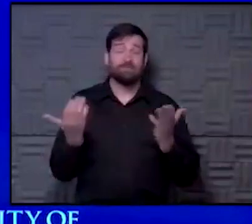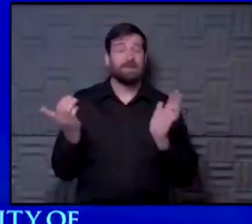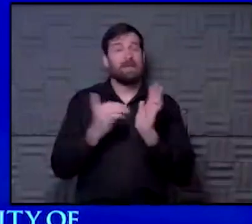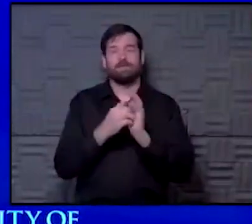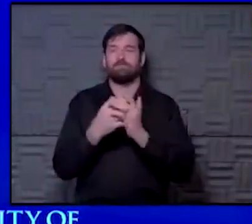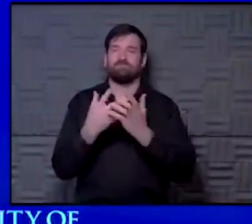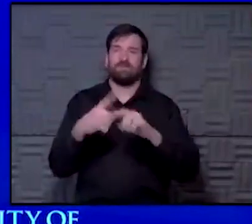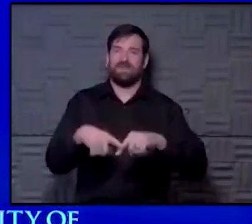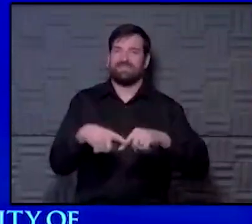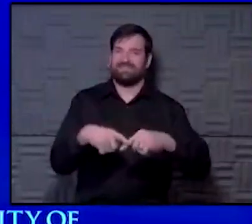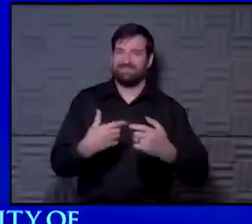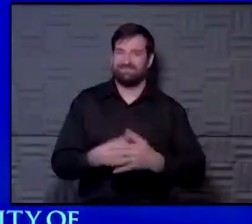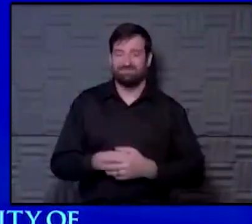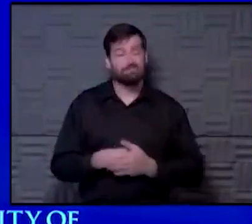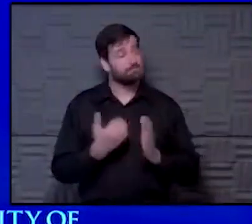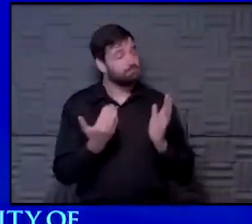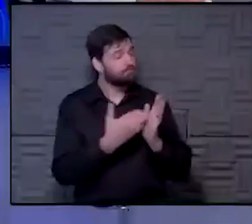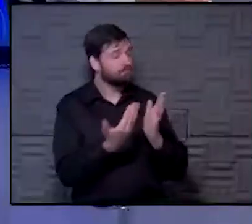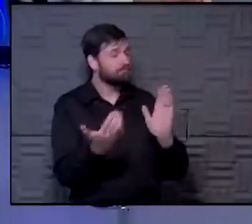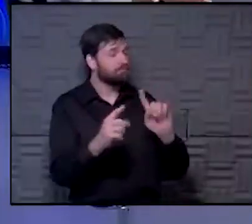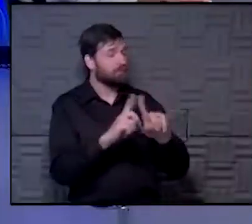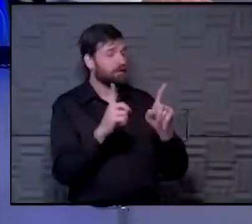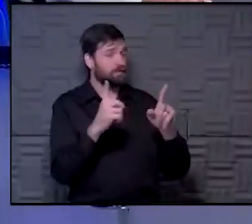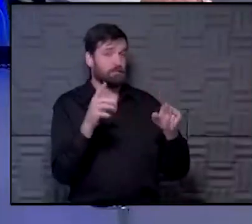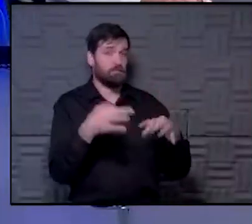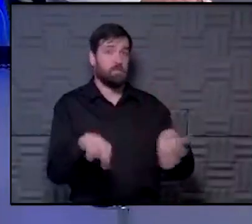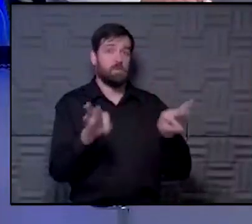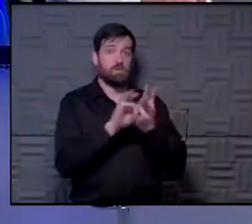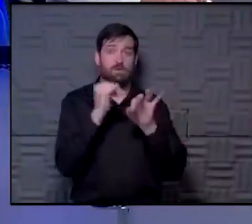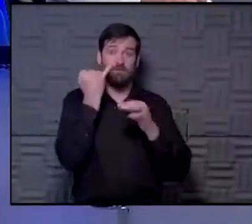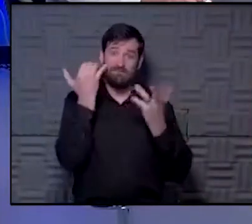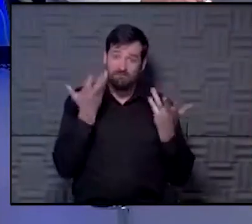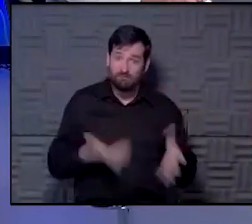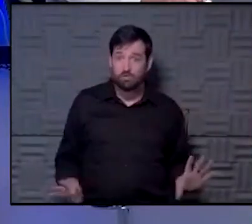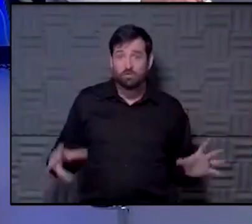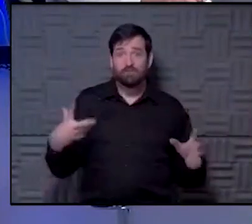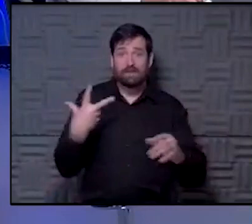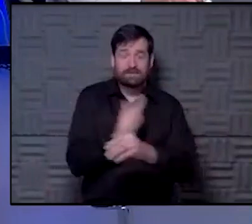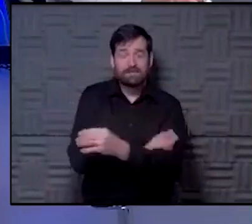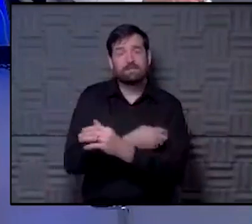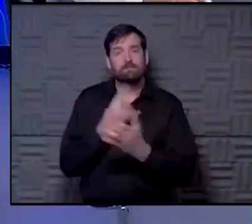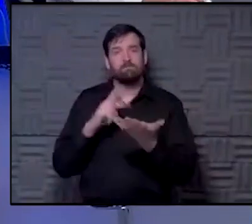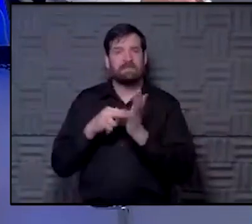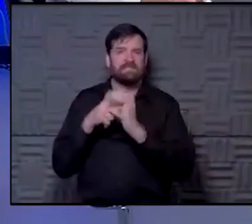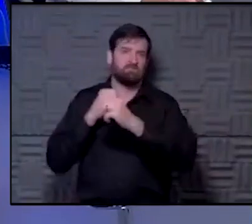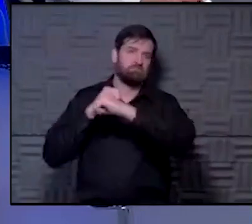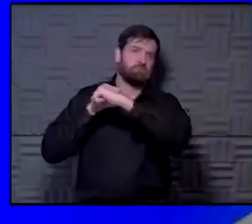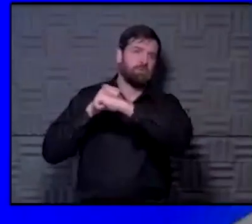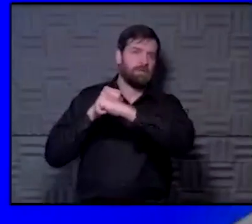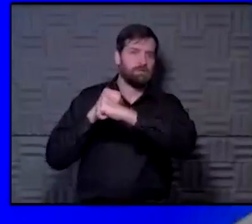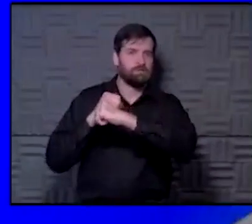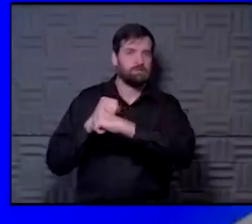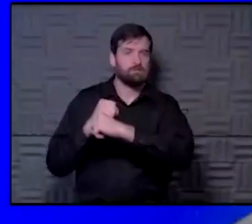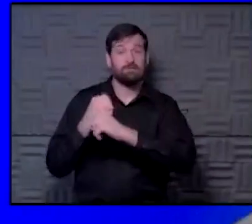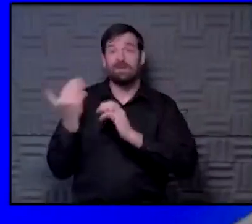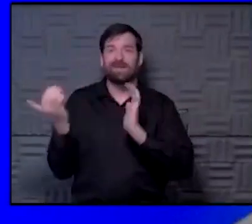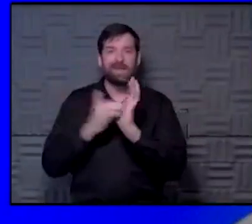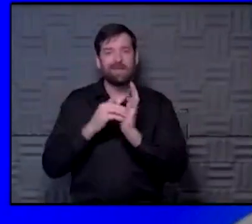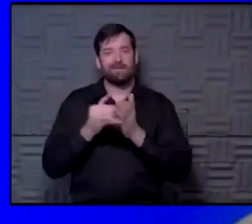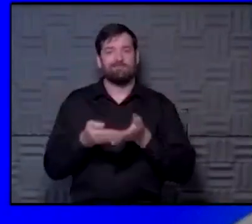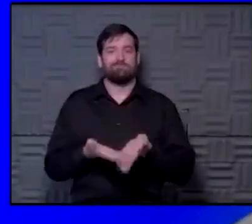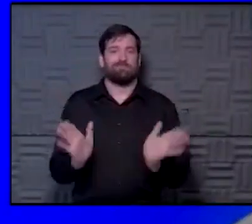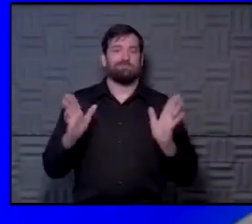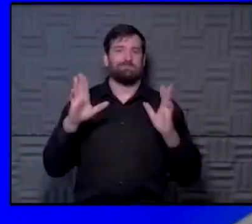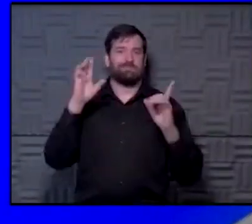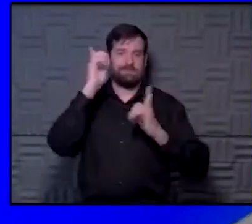of it depends in there. But I think it's important, if you're fully vaccinated, you are probably going to be optimally protected from that, again, that wide spectrum